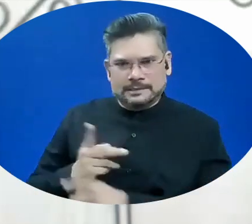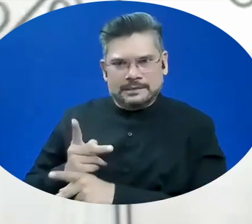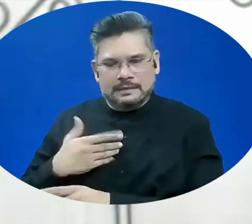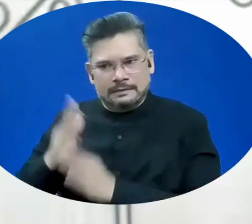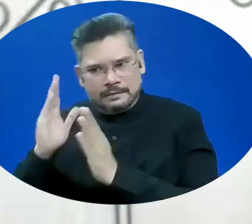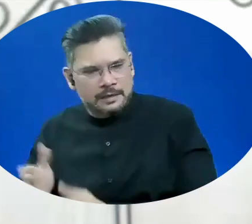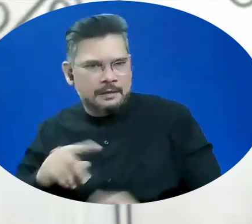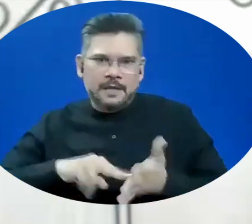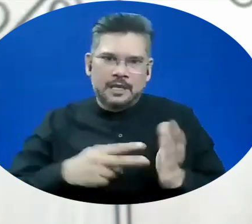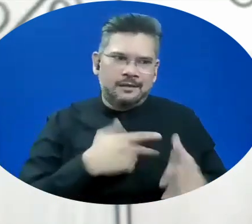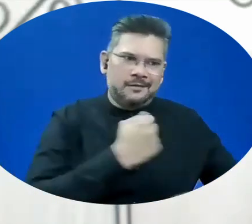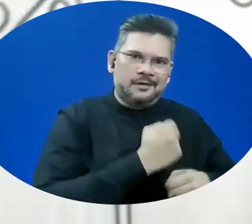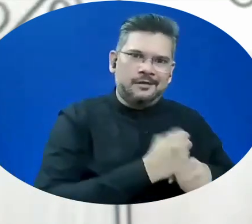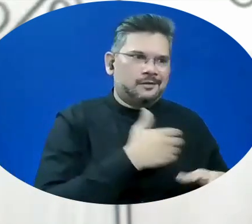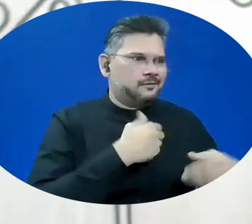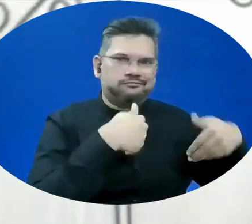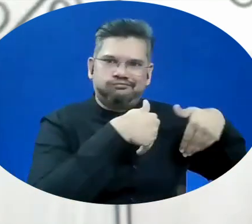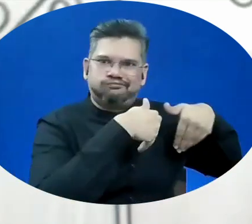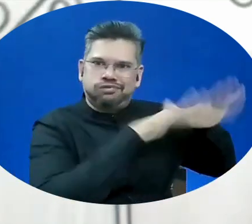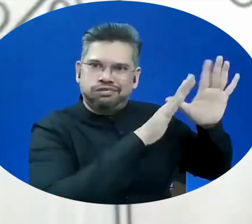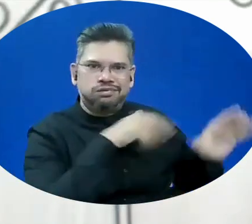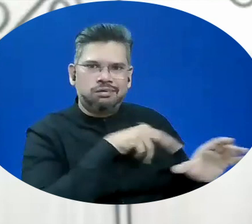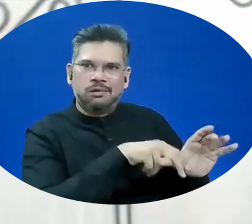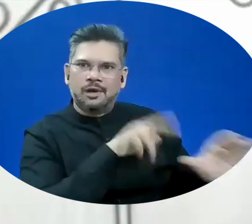livelihood, just to surrender my livelihood to care for my partner,